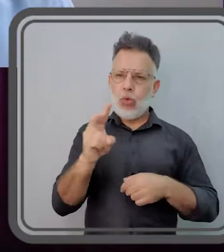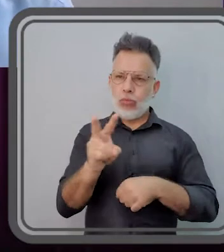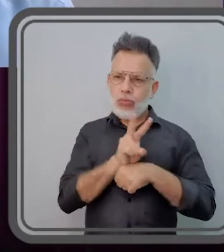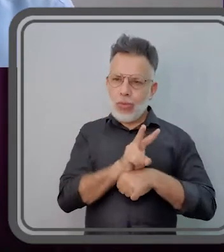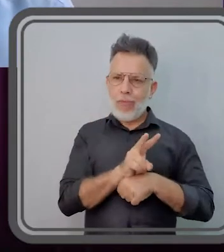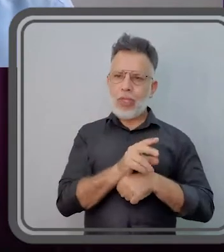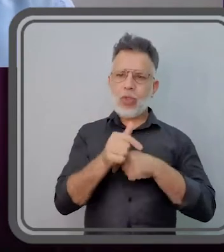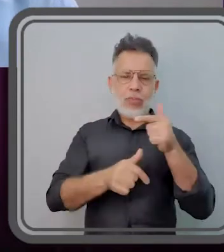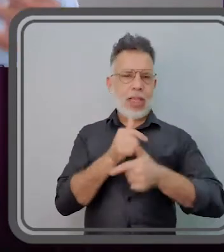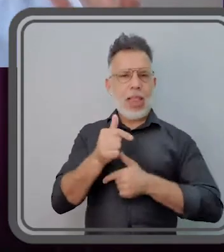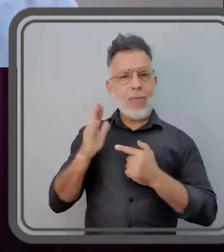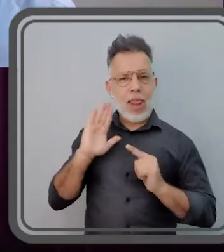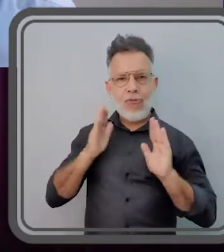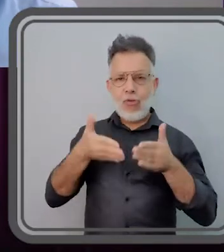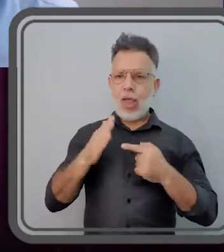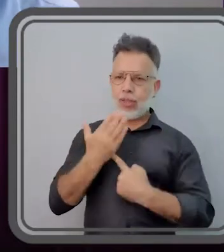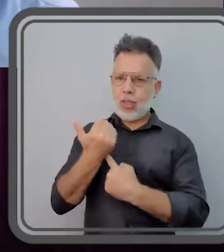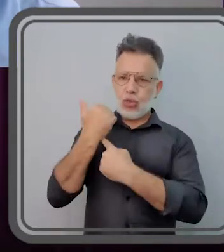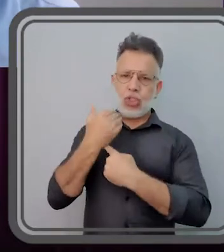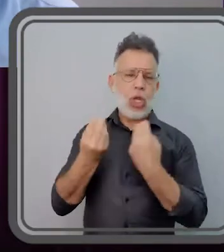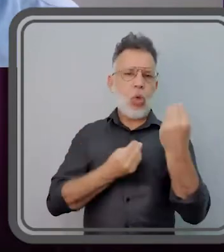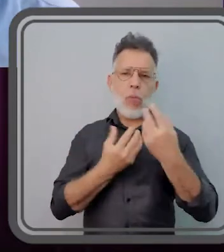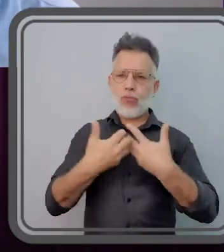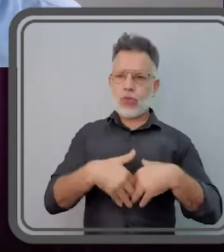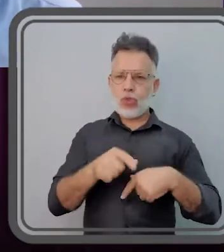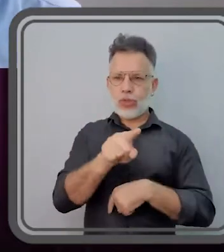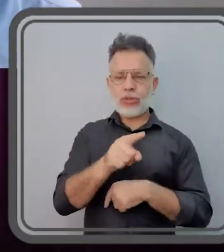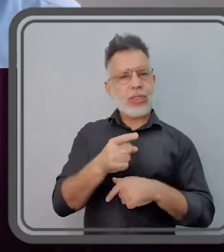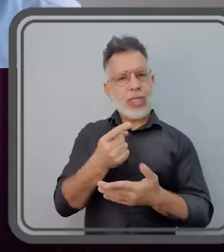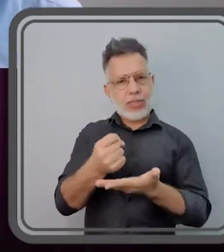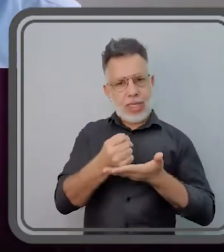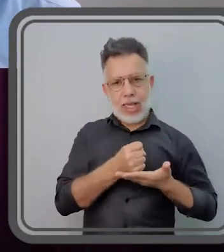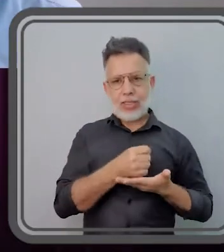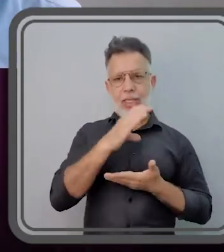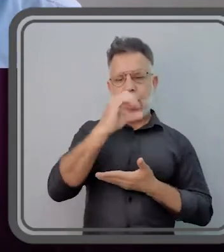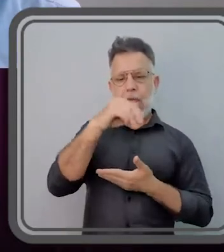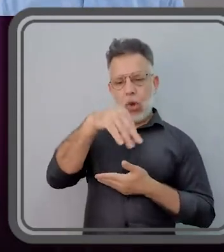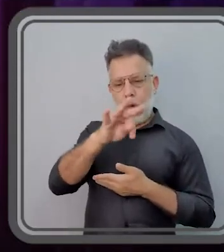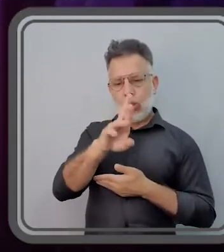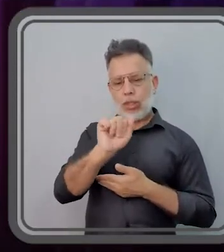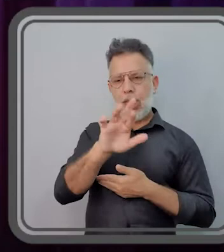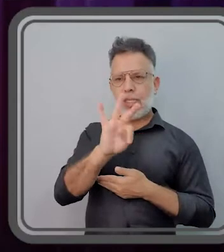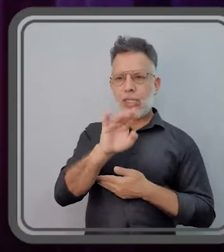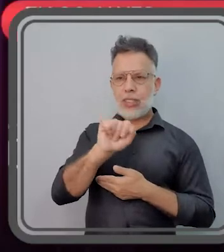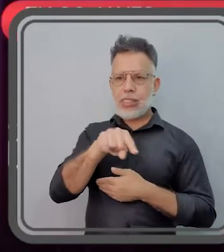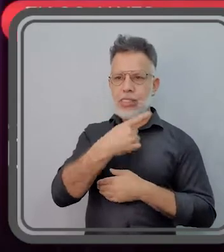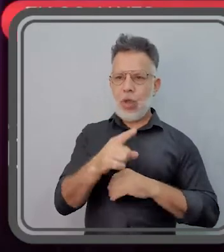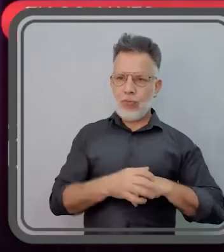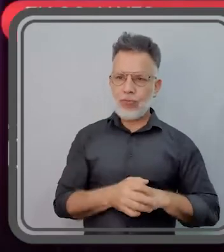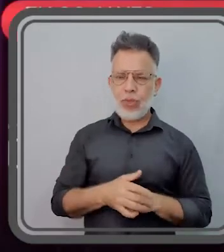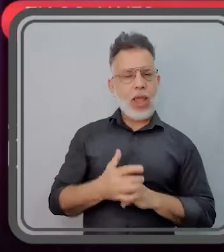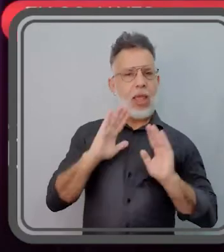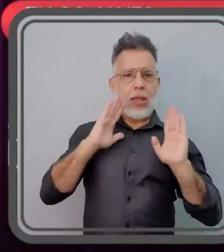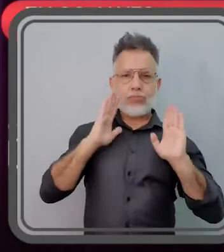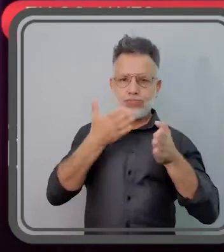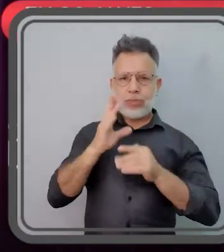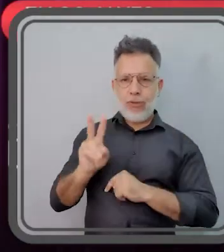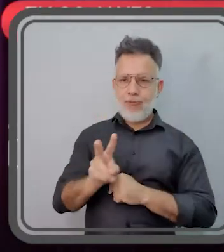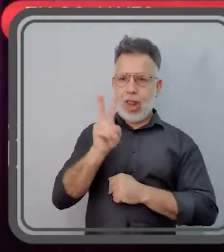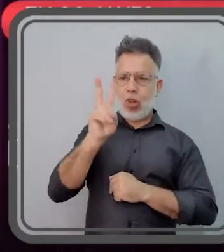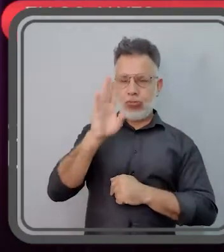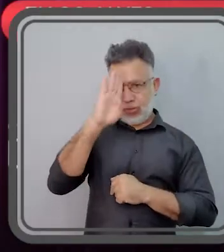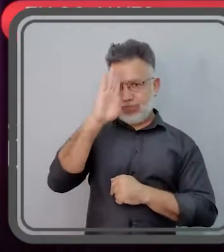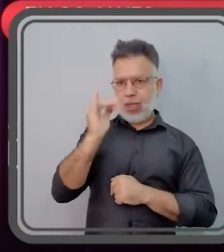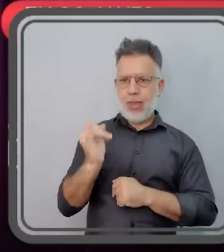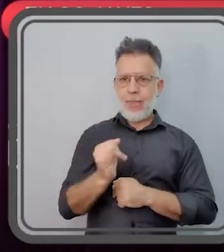on technology services? How does it work? Yeah, so that's very interesting. And one of the core values or